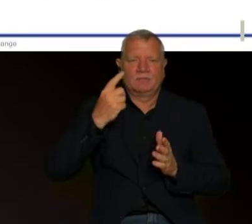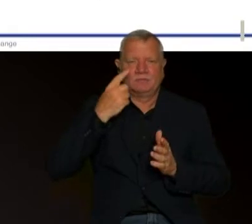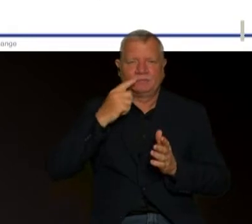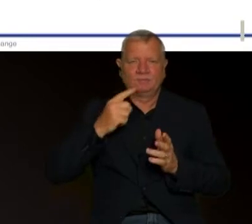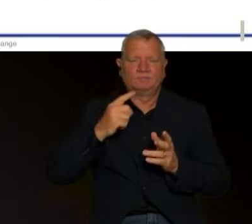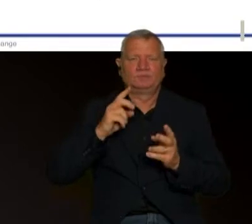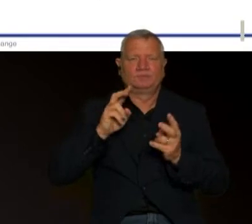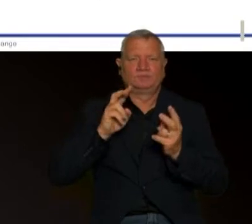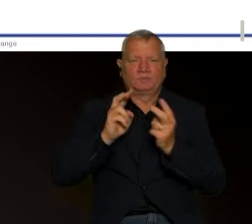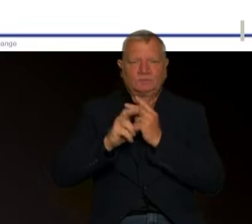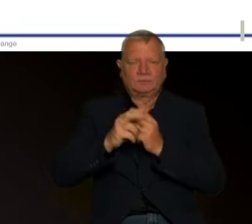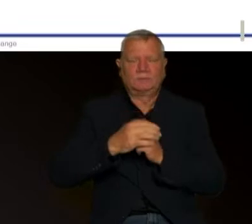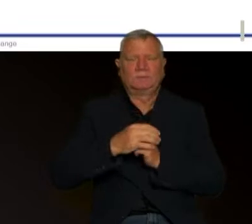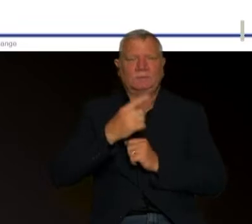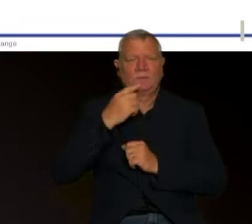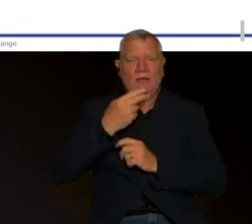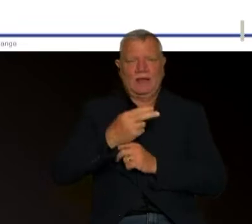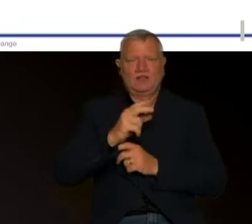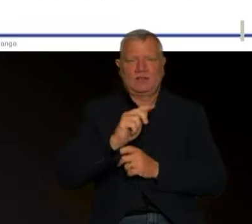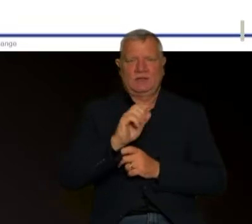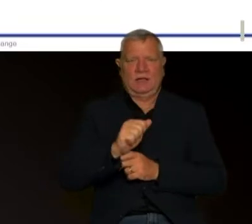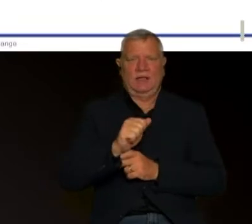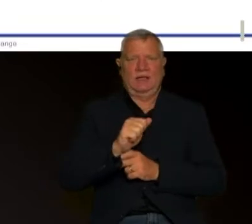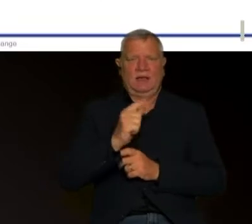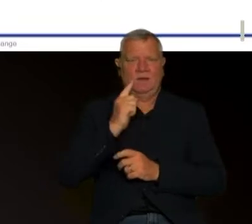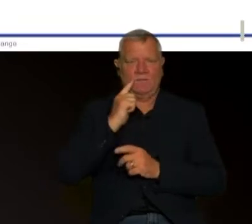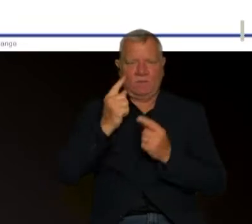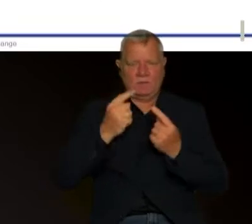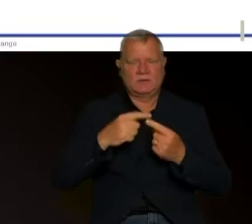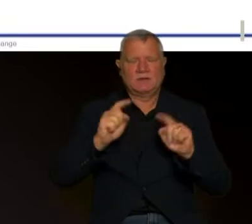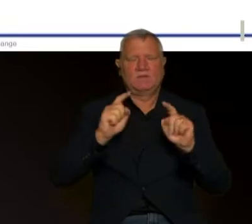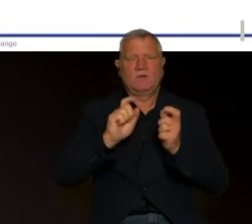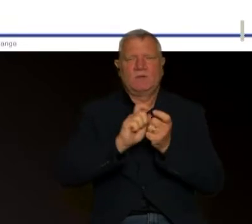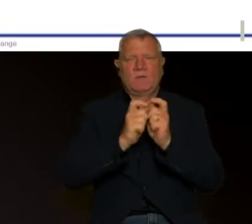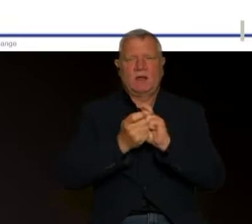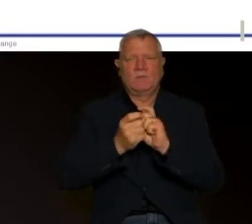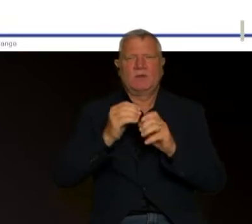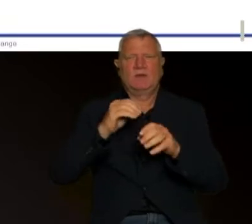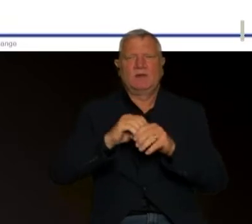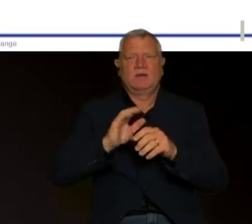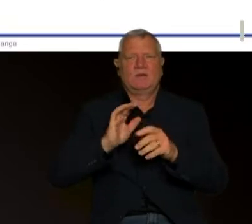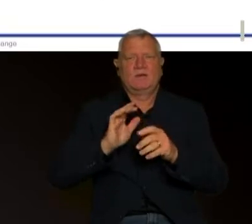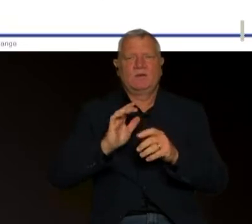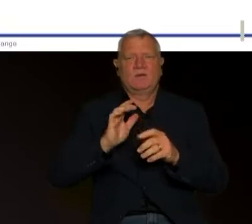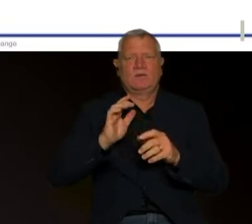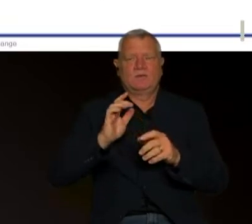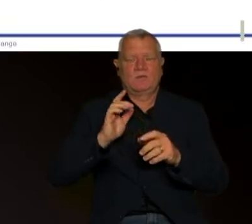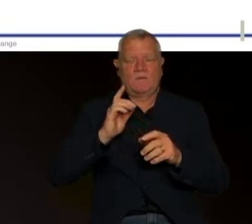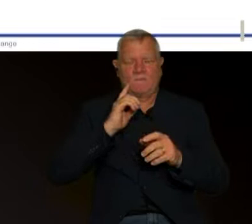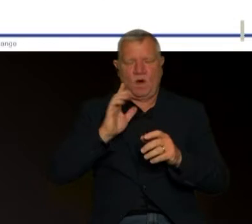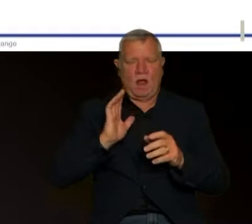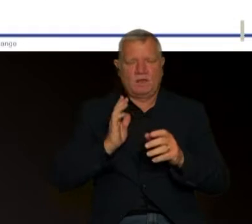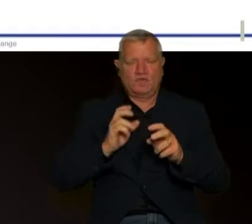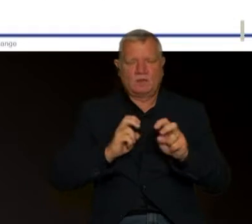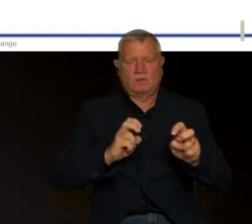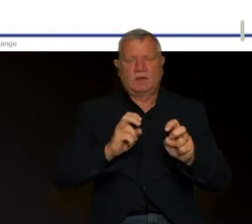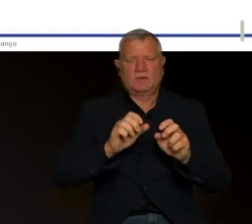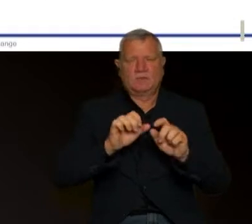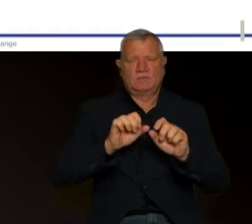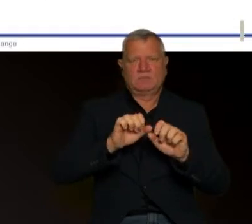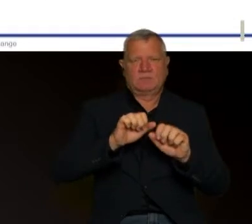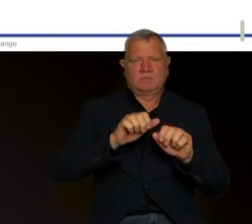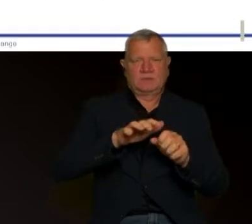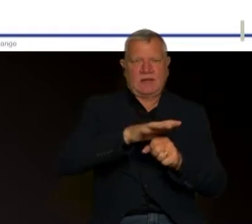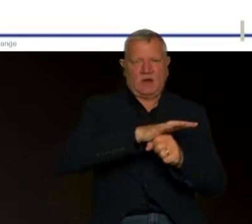The proposed fiscal plan for HTA provides a path towards successful transformation of the transportation sector through the implementation